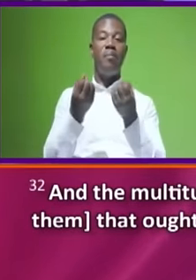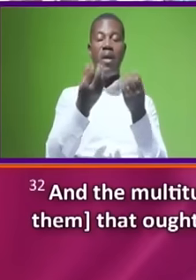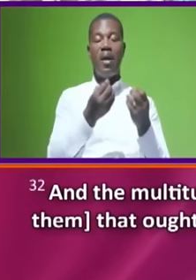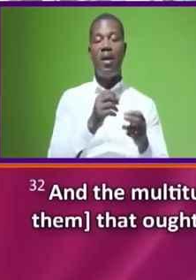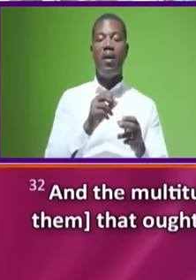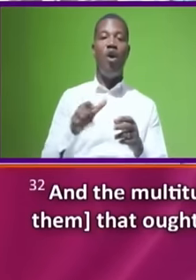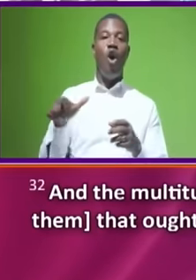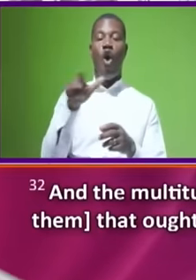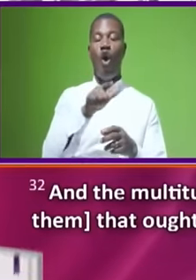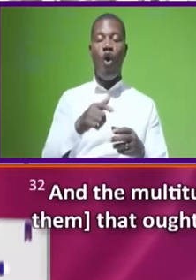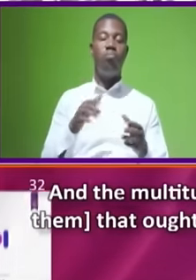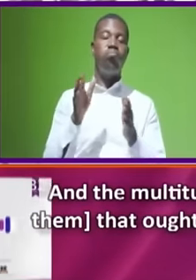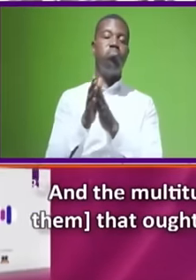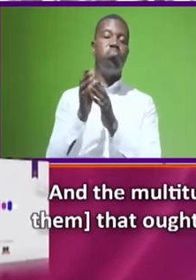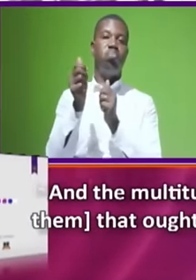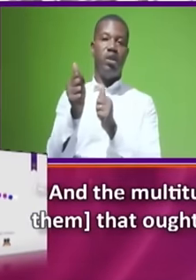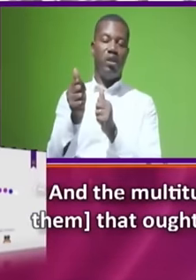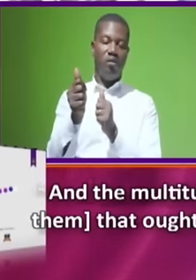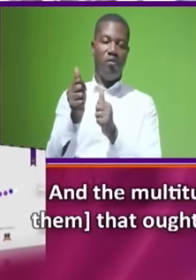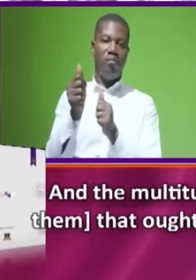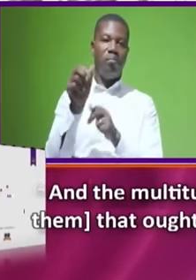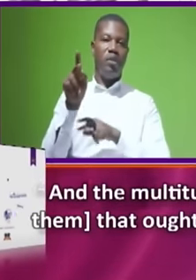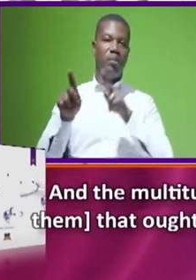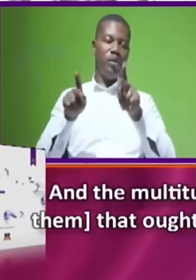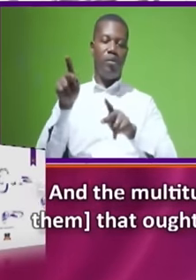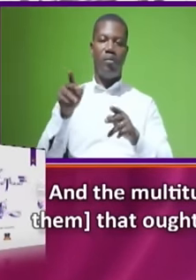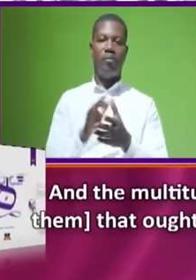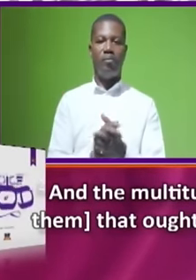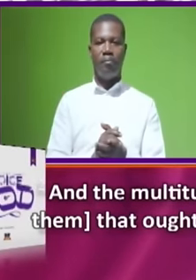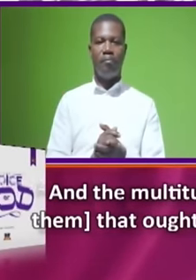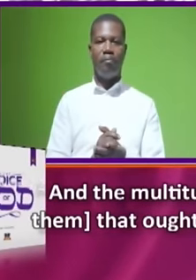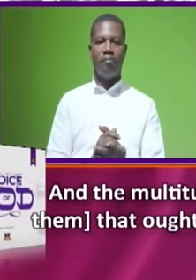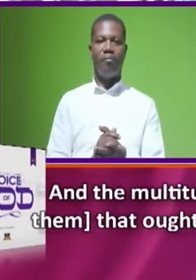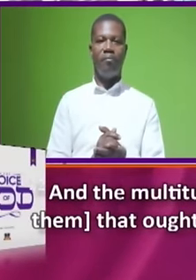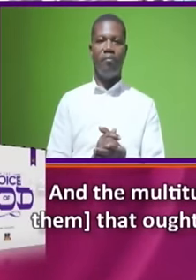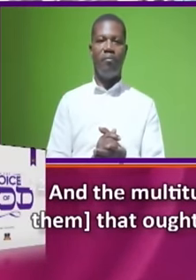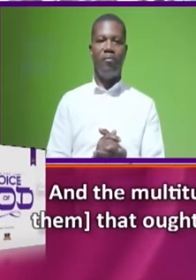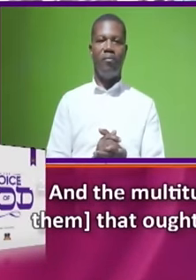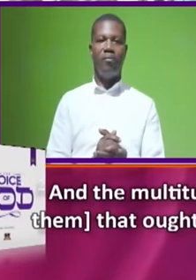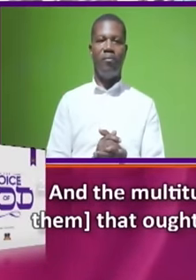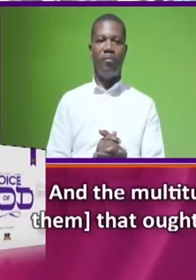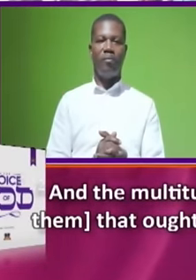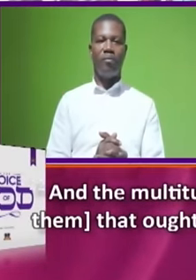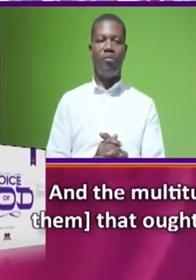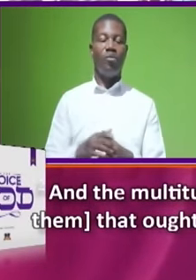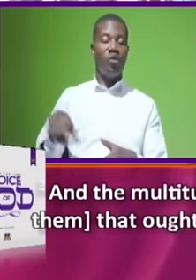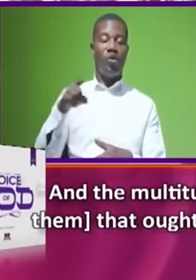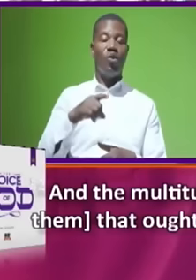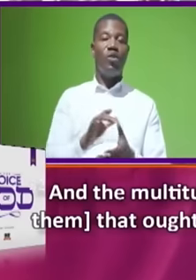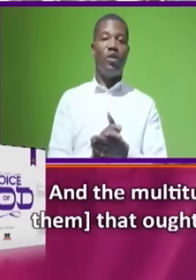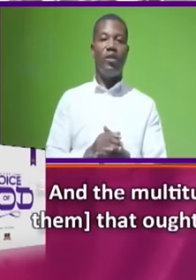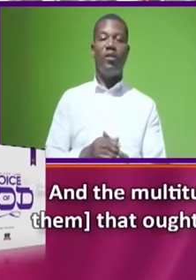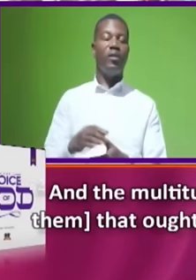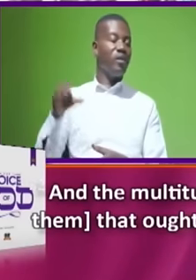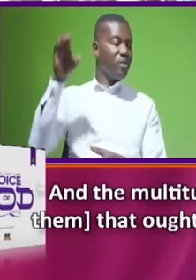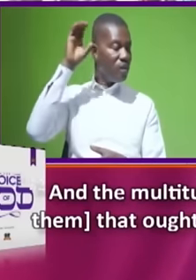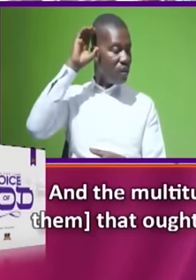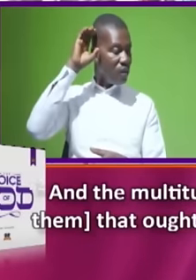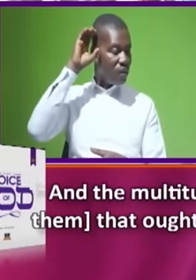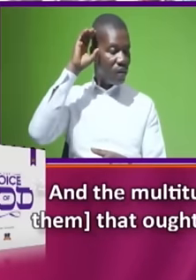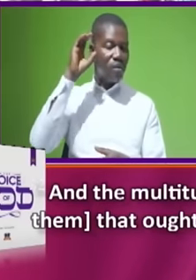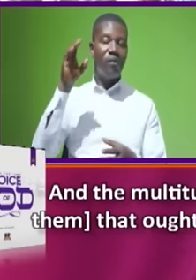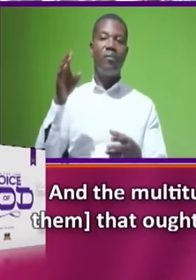So thousands and millions of Philadelphians, we are all believers. Yeah, you are convinced with our seminar. We